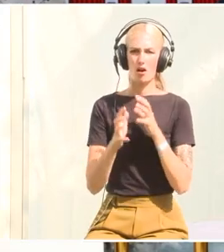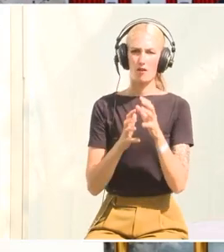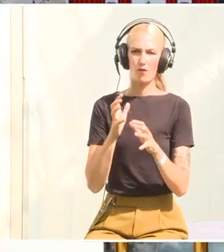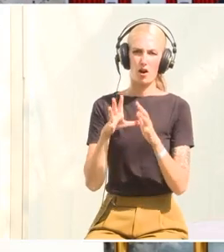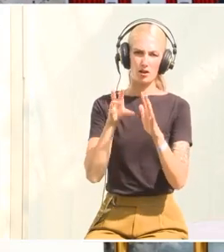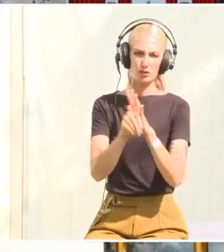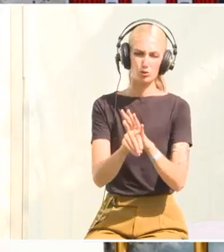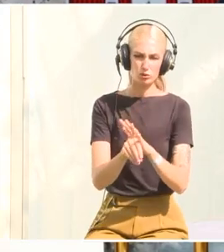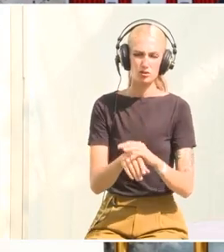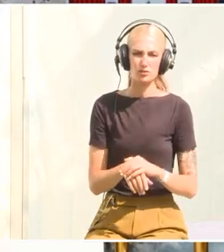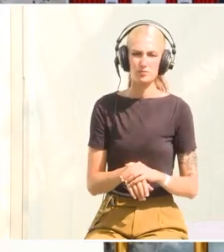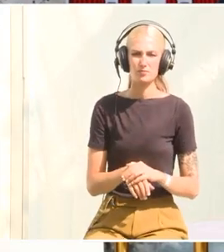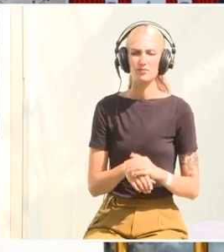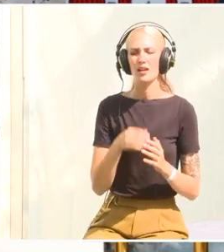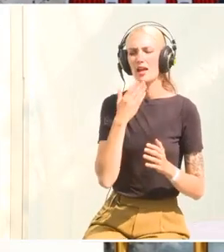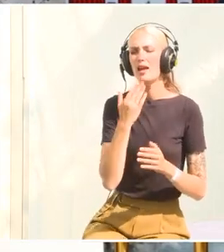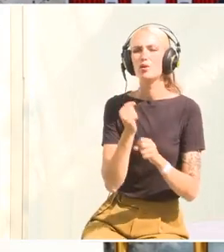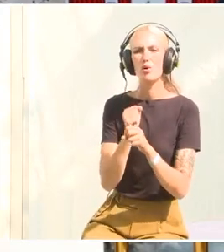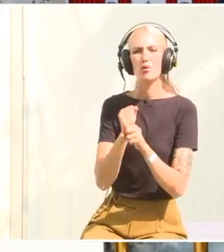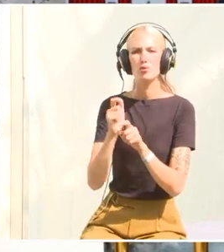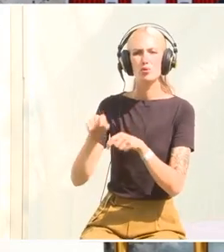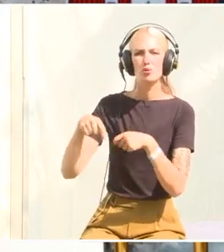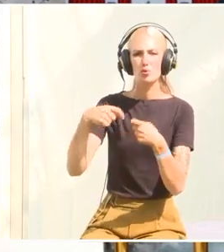remote working, the employer needs to be